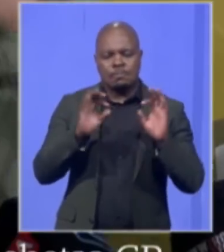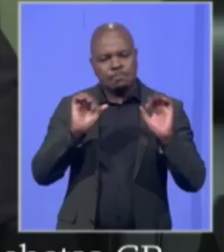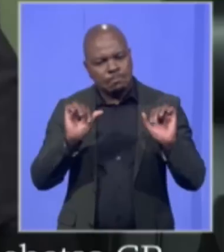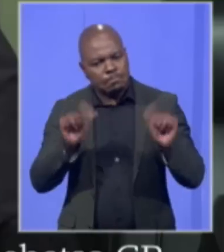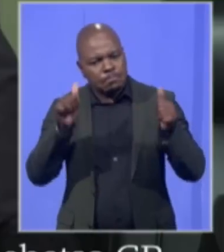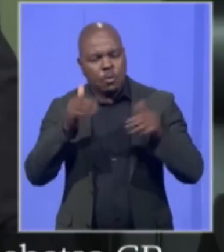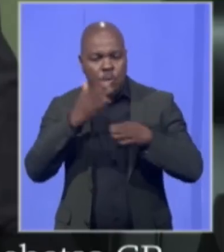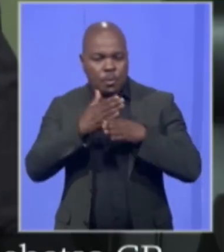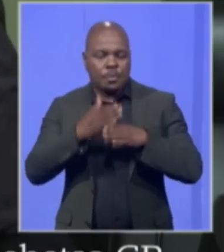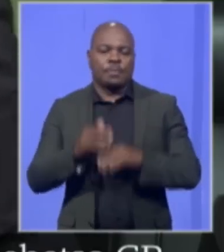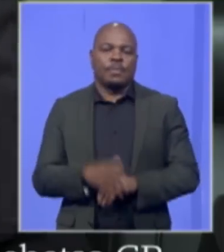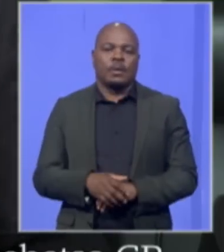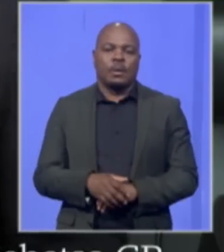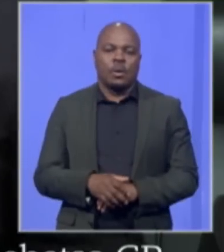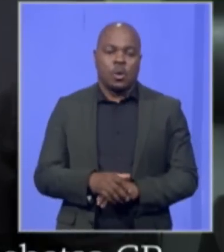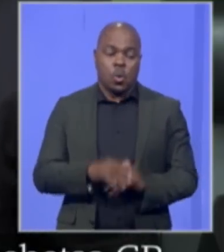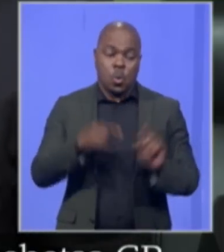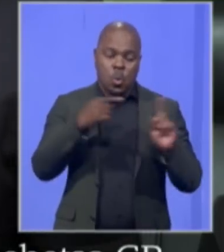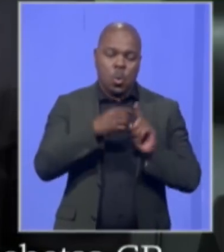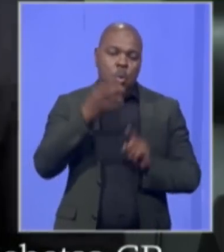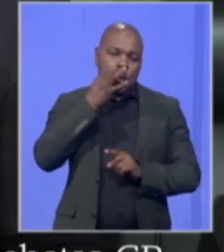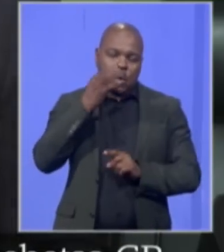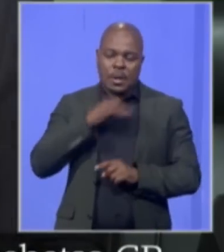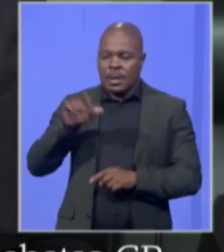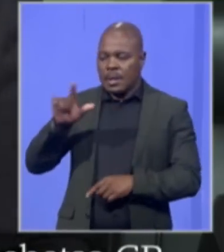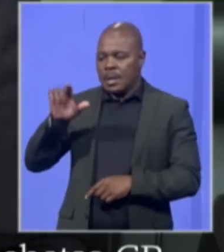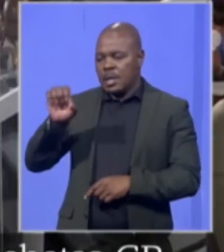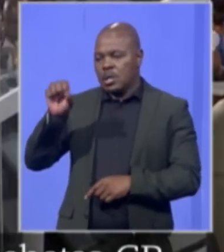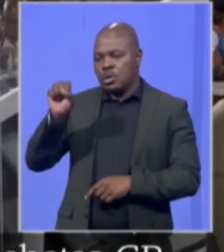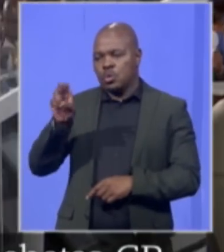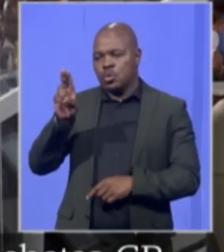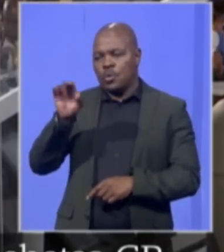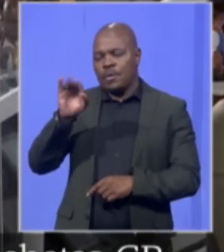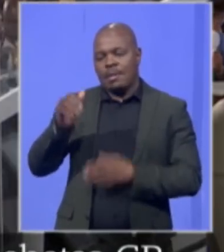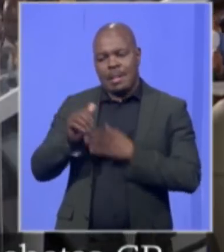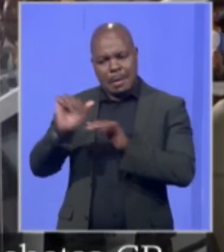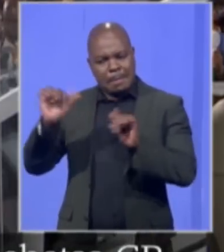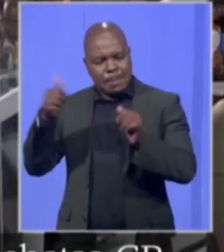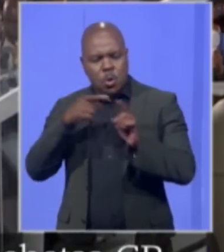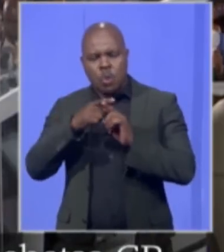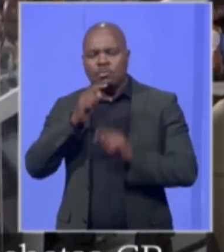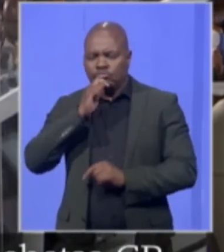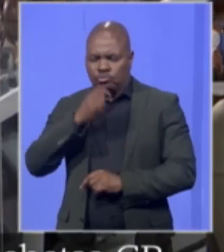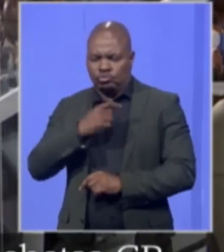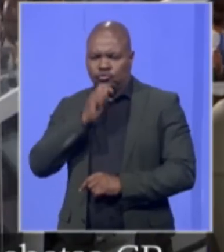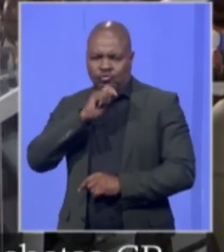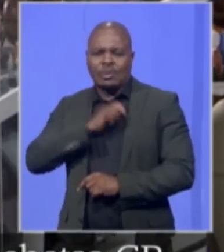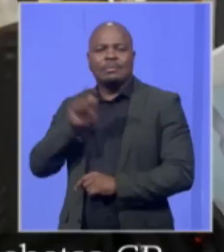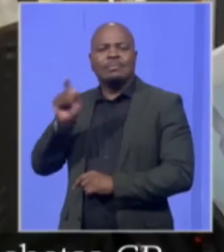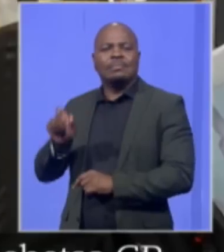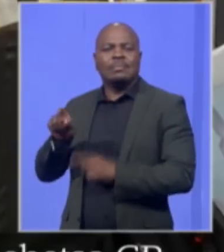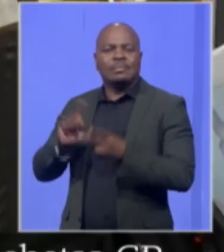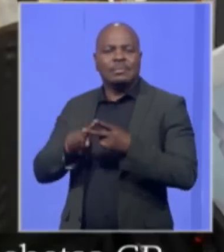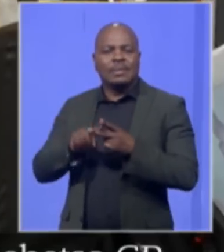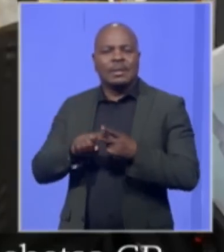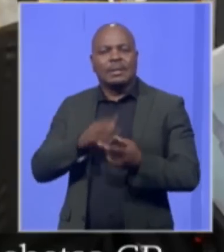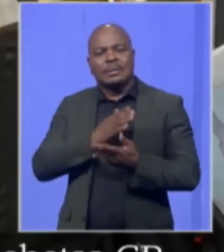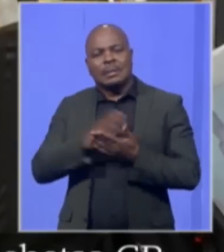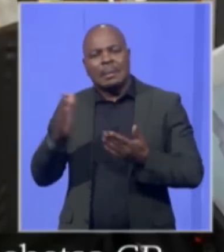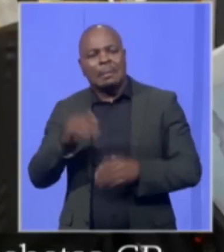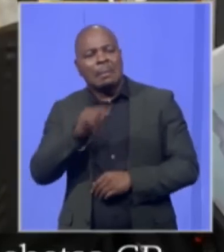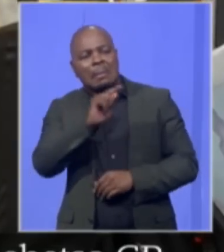effectiveness. Ore o na le tshepo boetapeleng ba lesufi provinceng a nto bua sa lobe letho kgahlano le ba batlang ho hulanya lebitso la